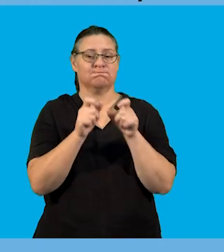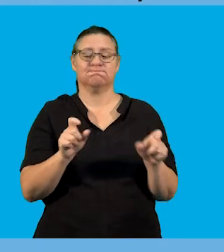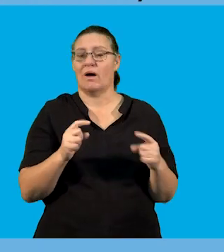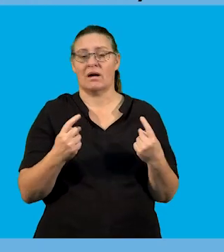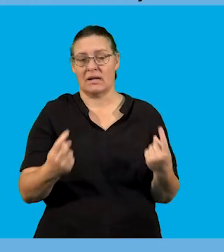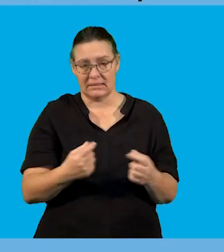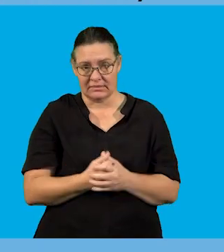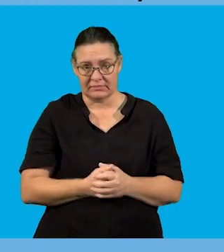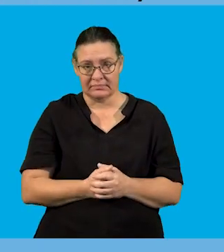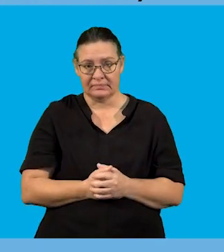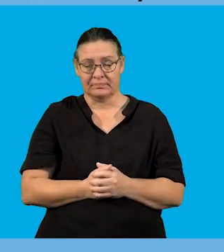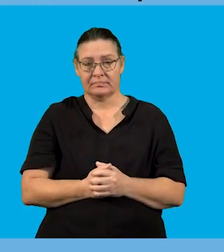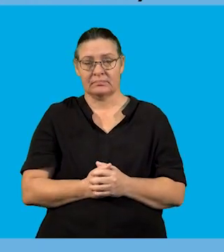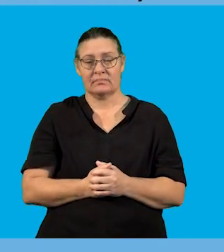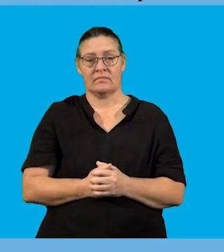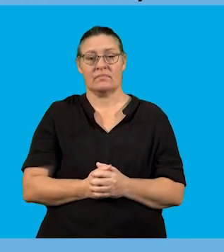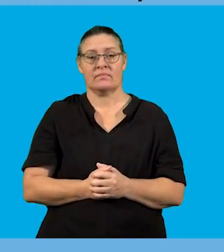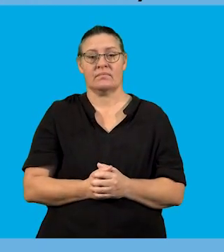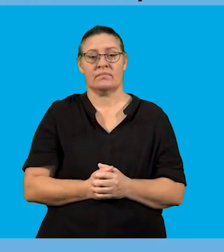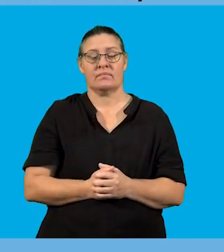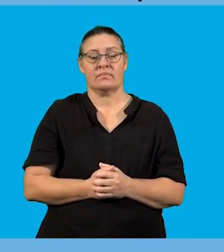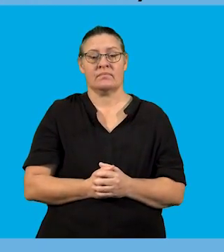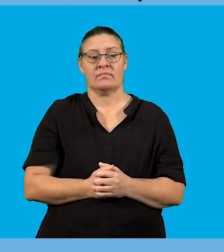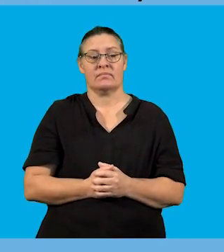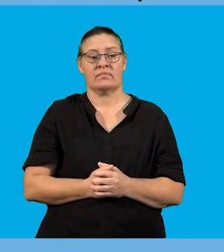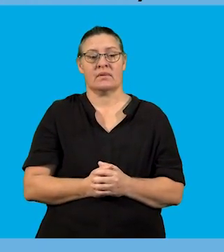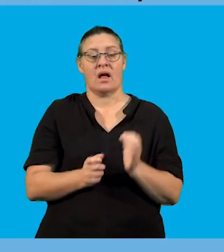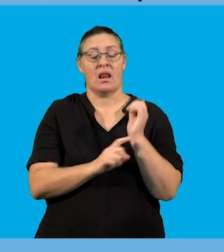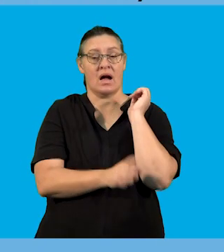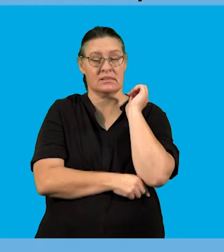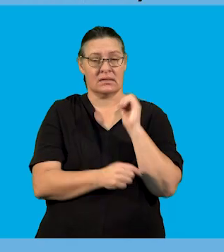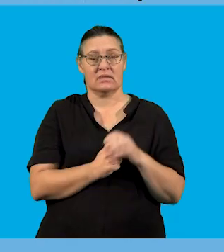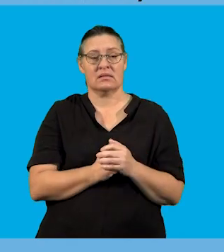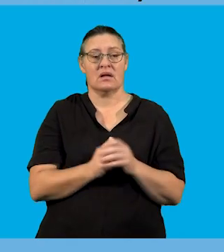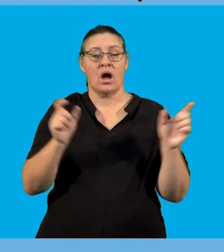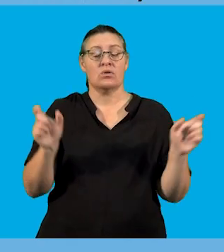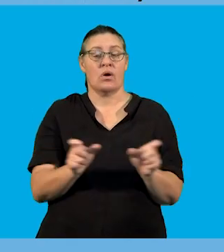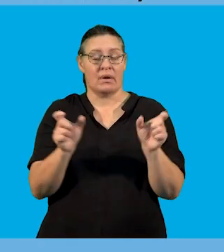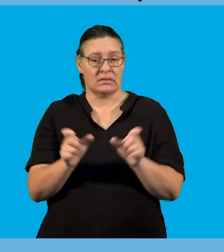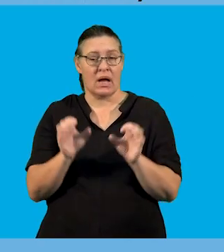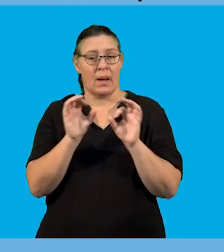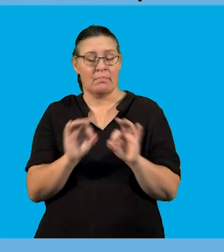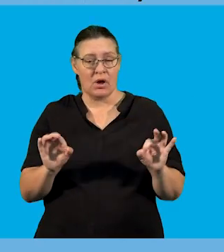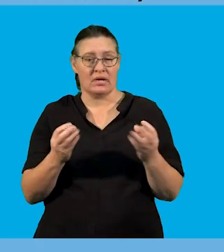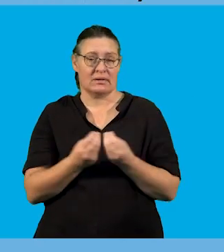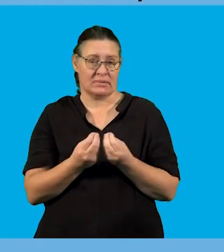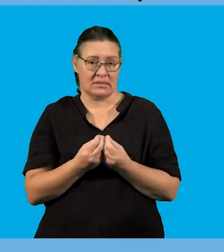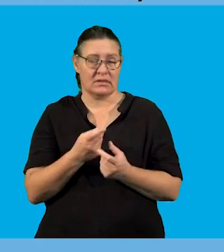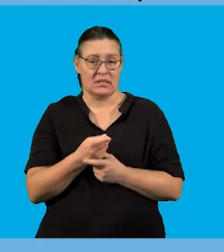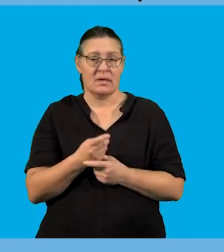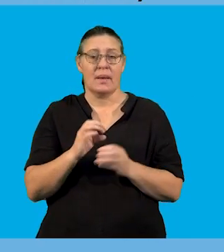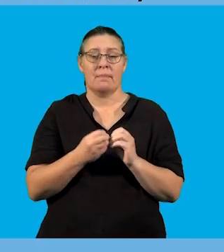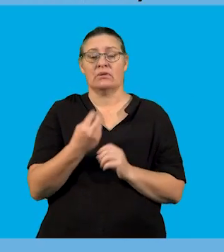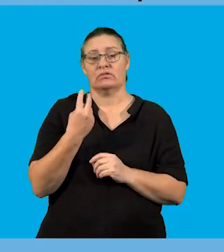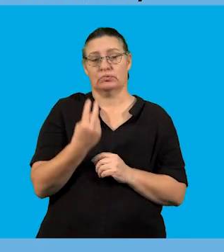this element into other substances. And then lastly, compounds are pure substances made